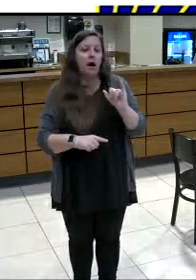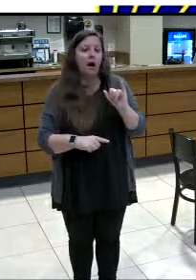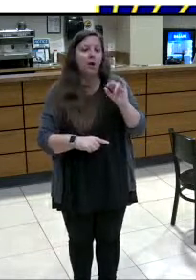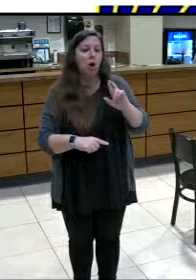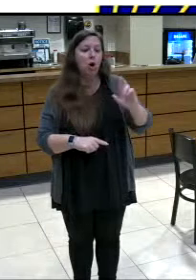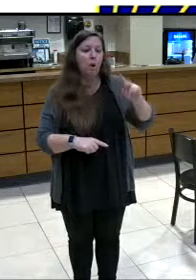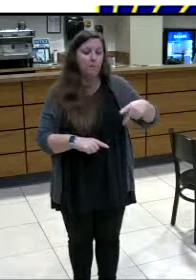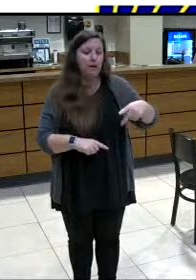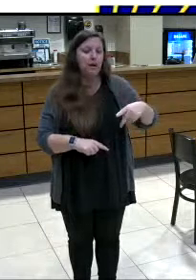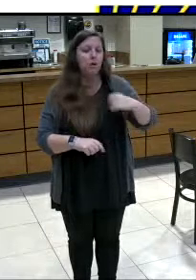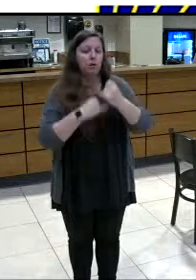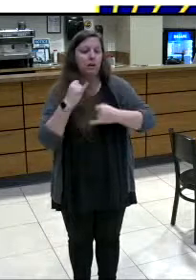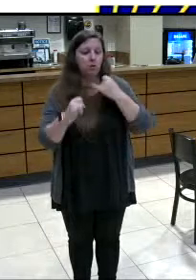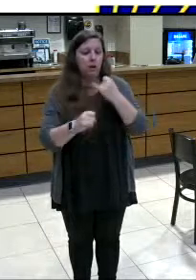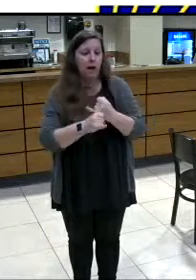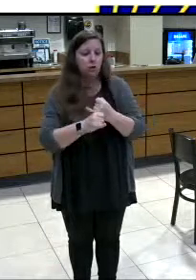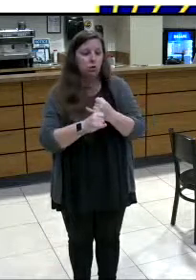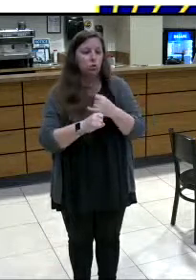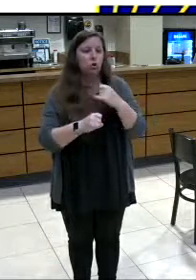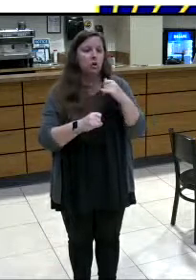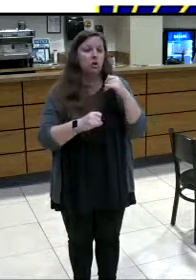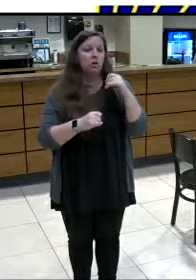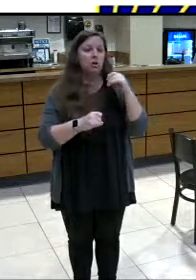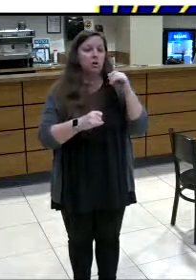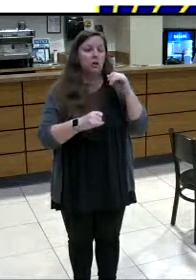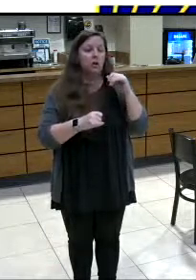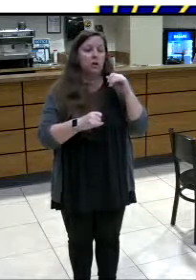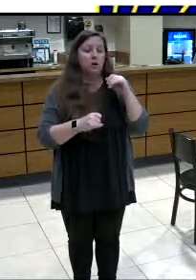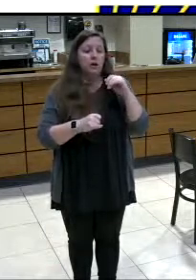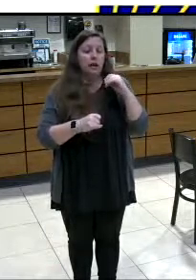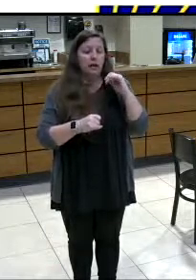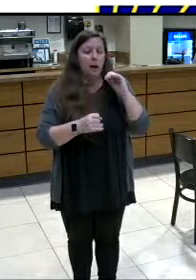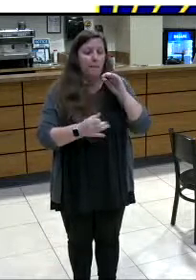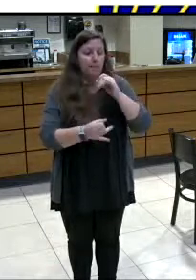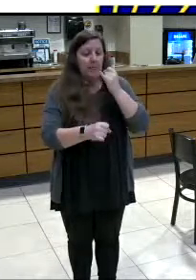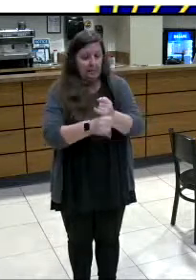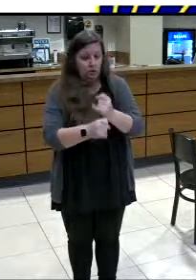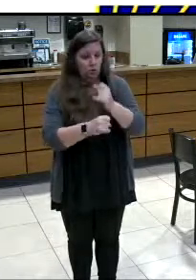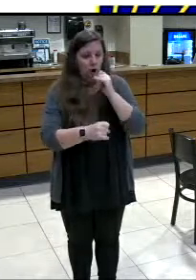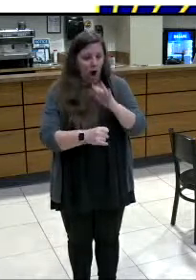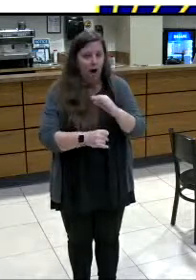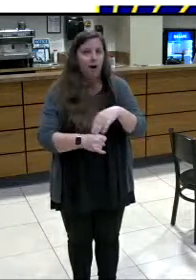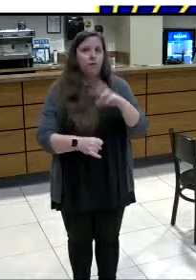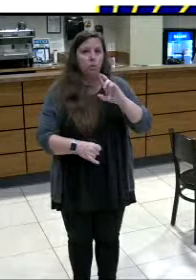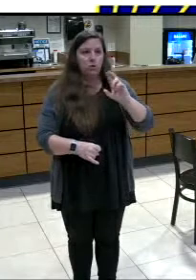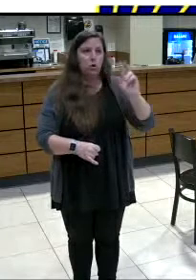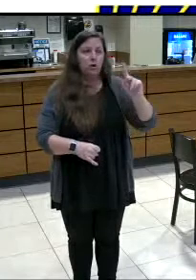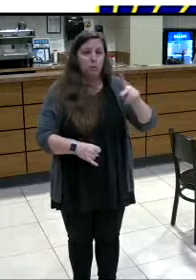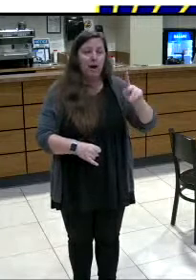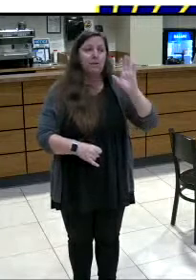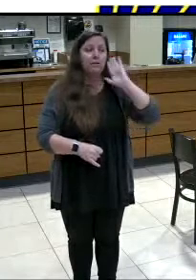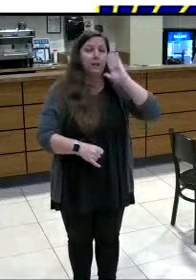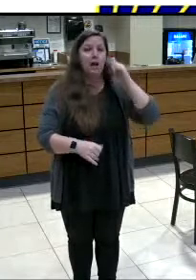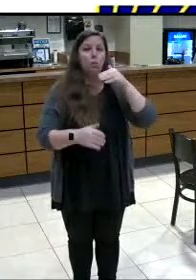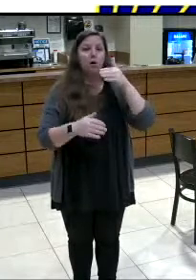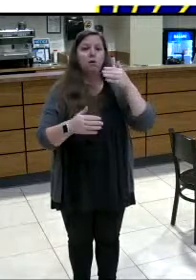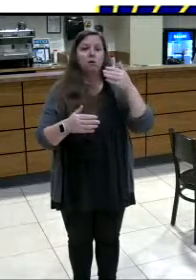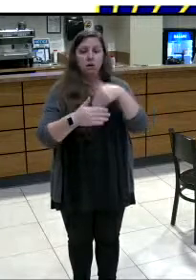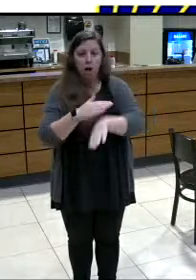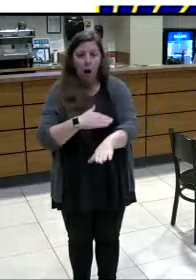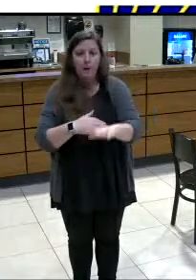International Institute of Restorative Practice, to come in. They will begin coming in the week of December the 6th, and they're going to train about